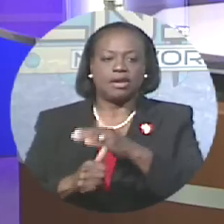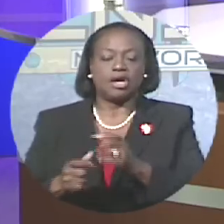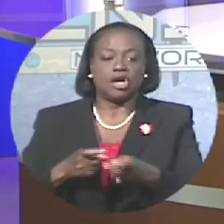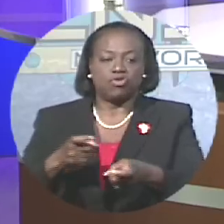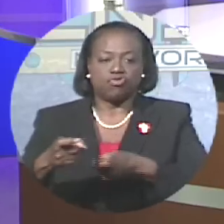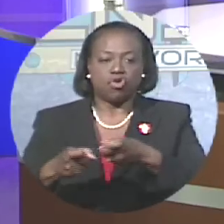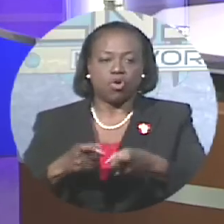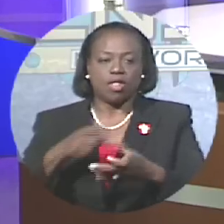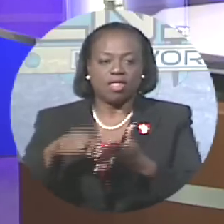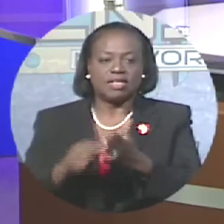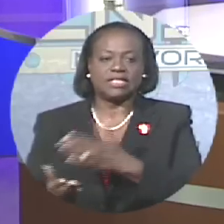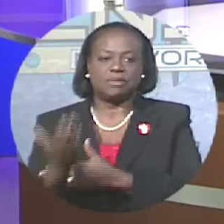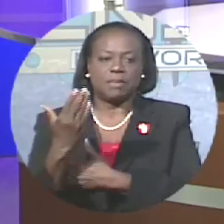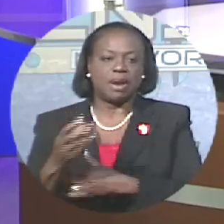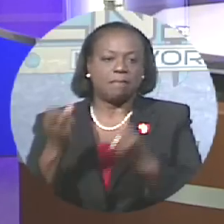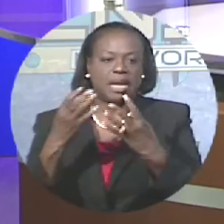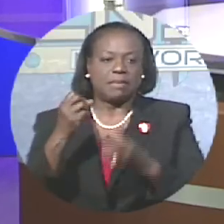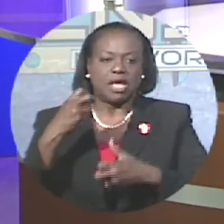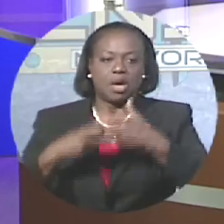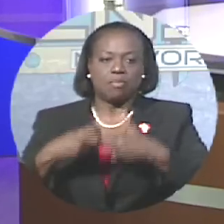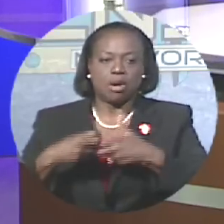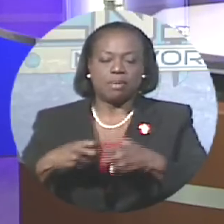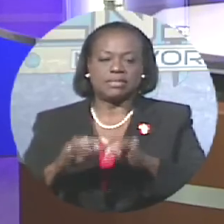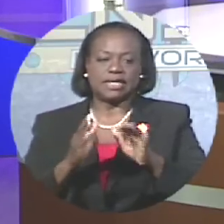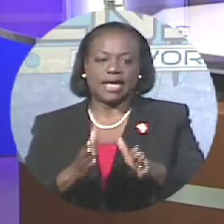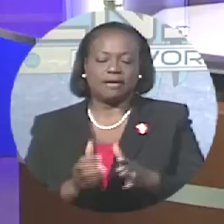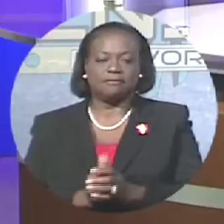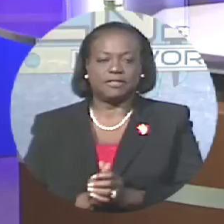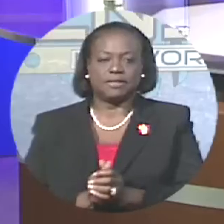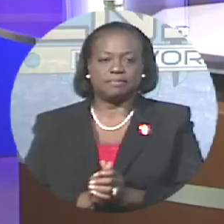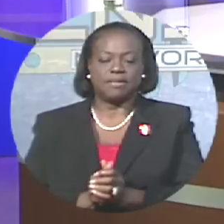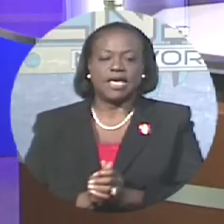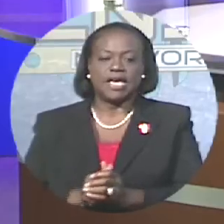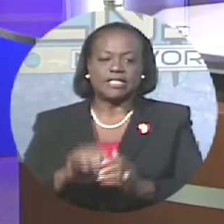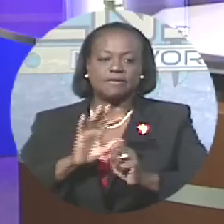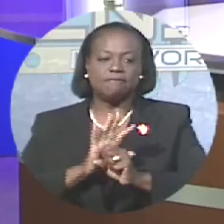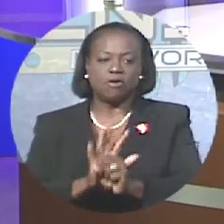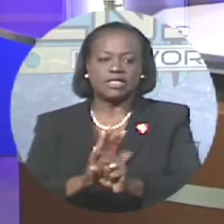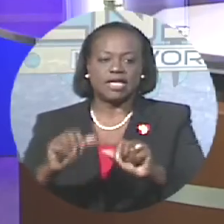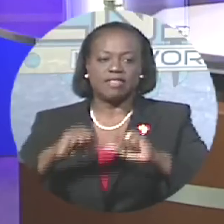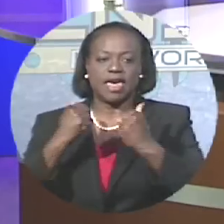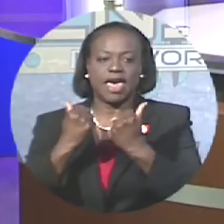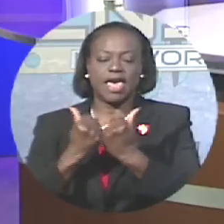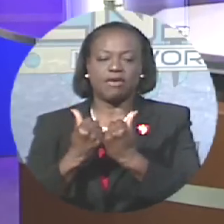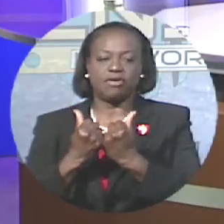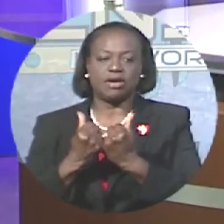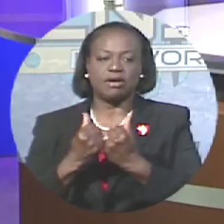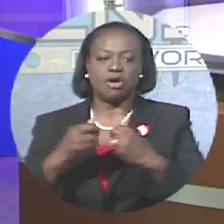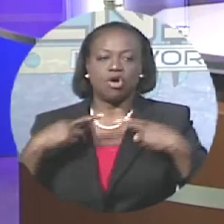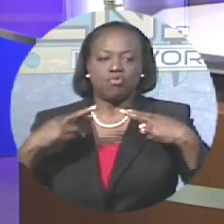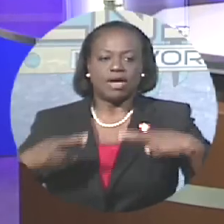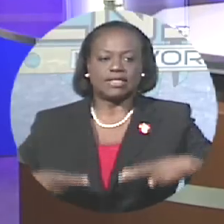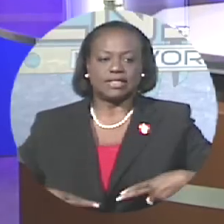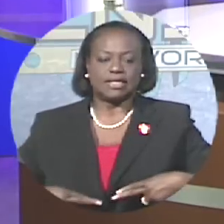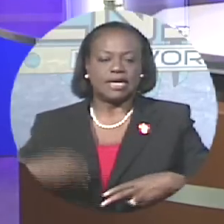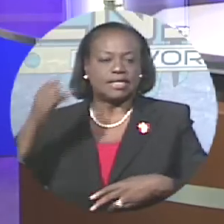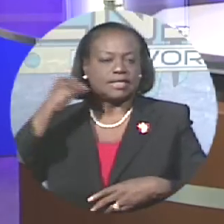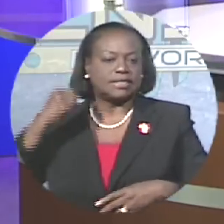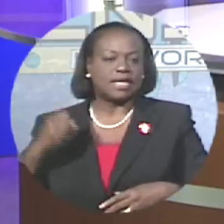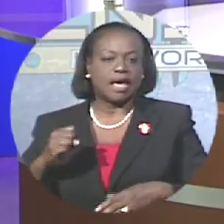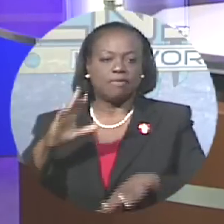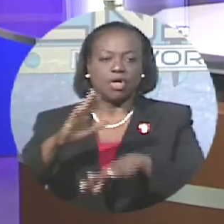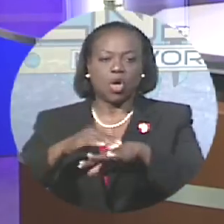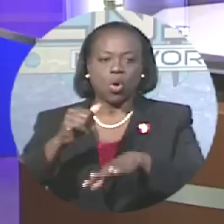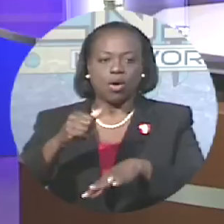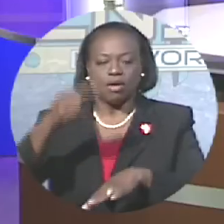of problems in its wake. Yes, well, the lingering concern is forcing area residents to sound the call again for the facility to